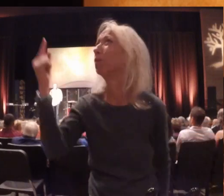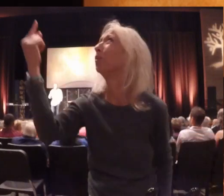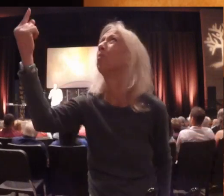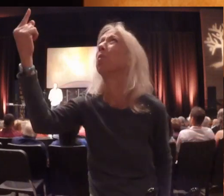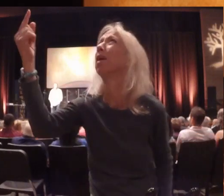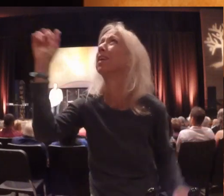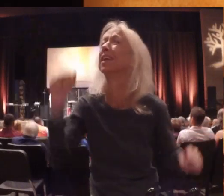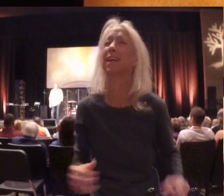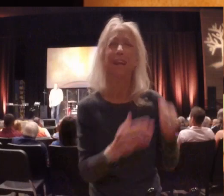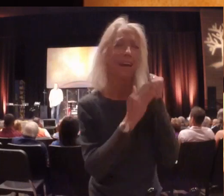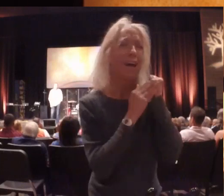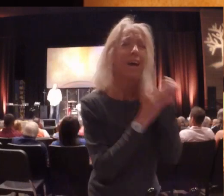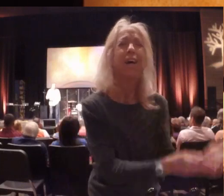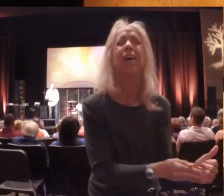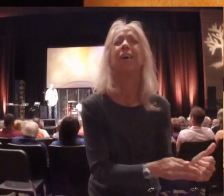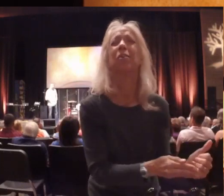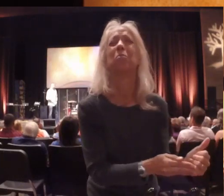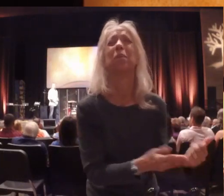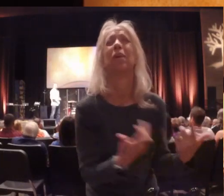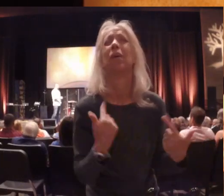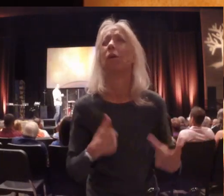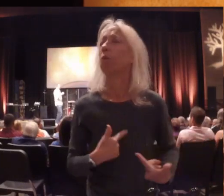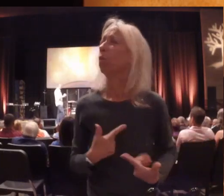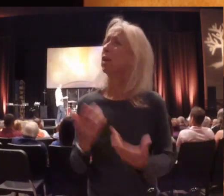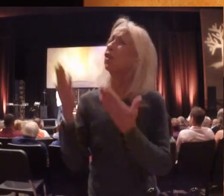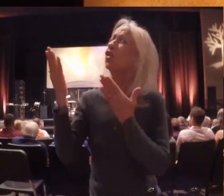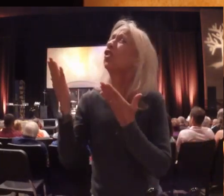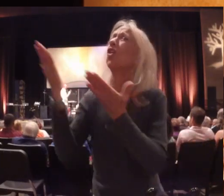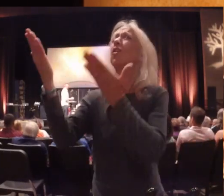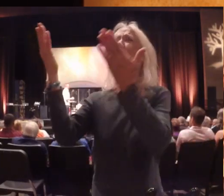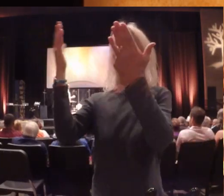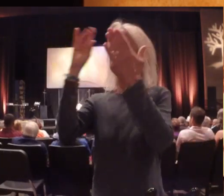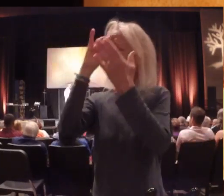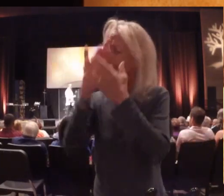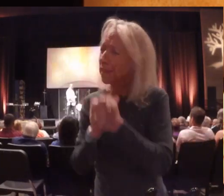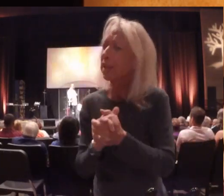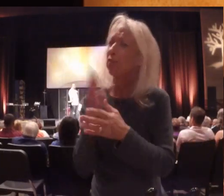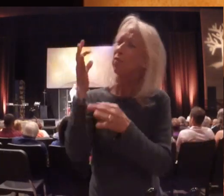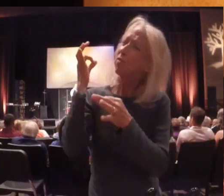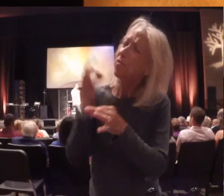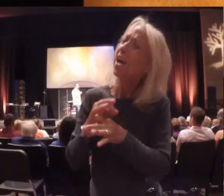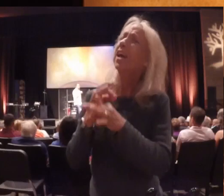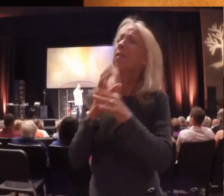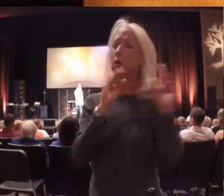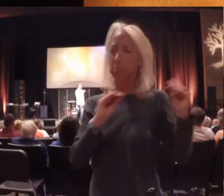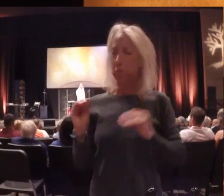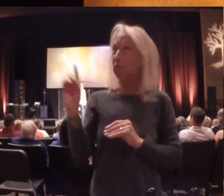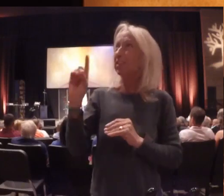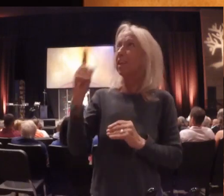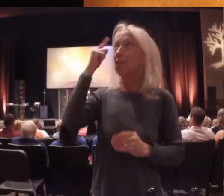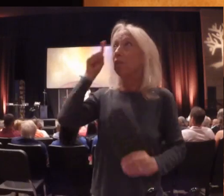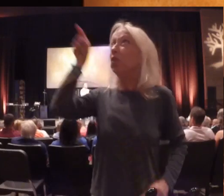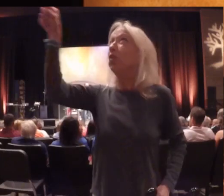you're the only one that can do this. And we live for you, Lord. We believe in you. We have faith in you. We moved to